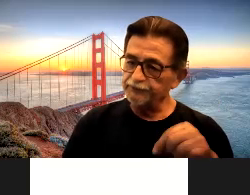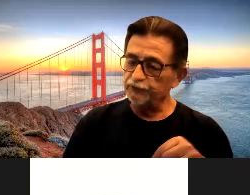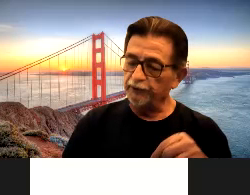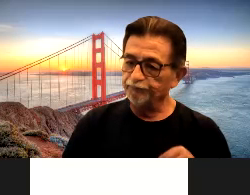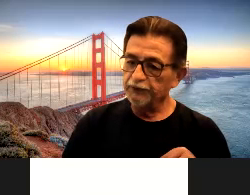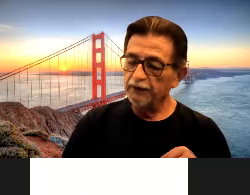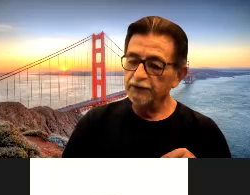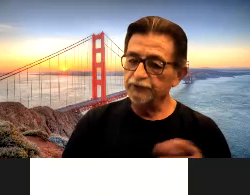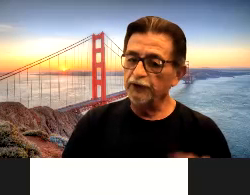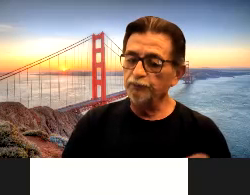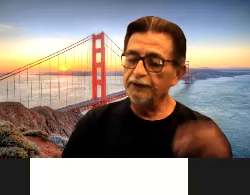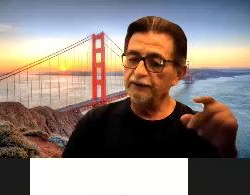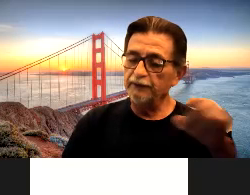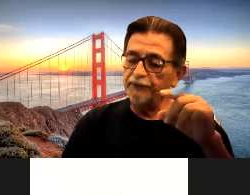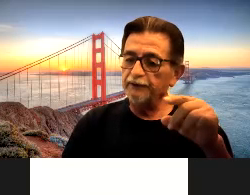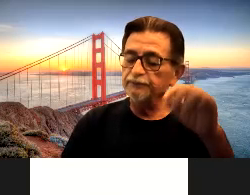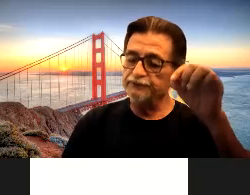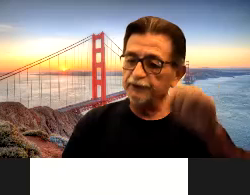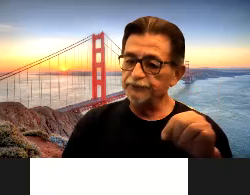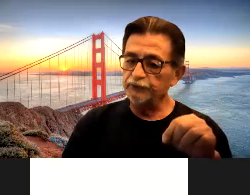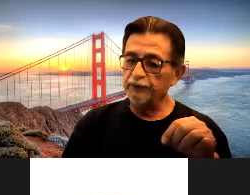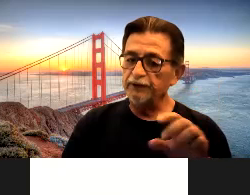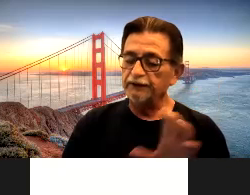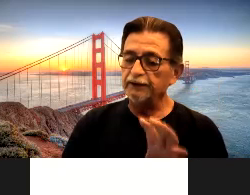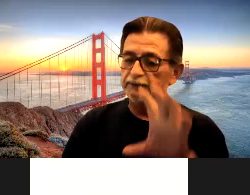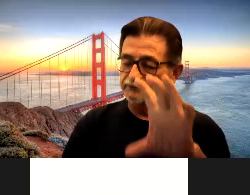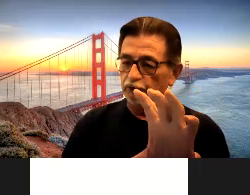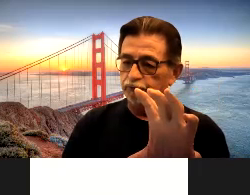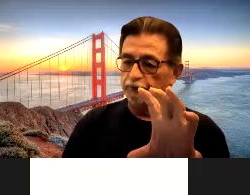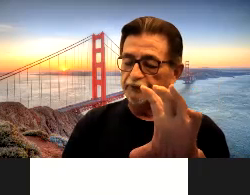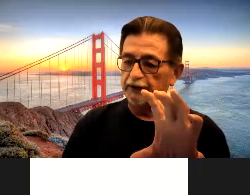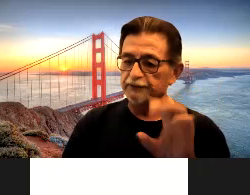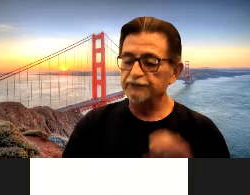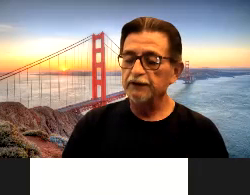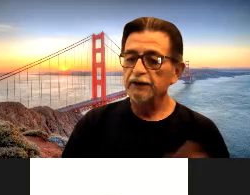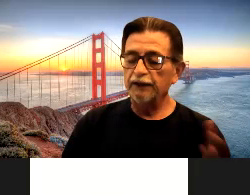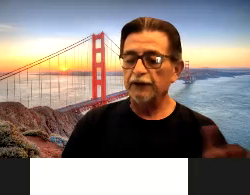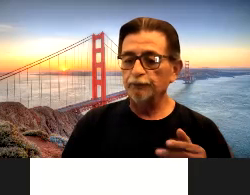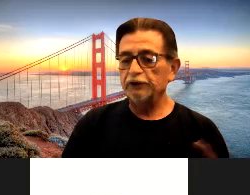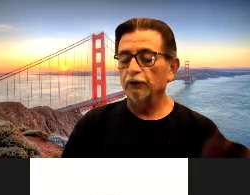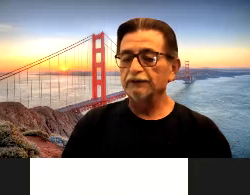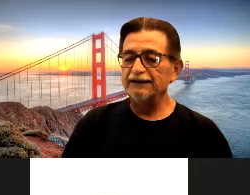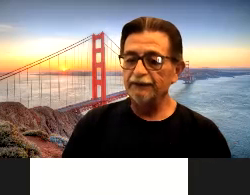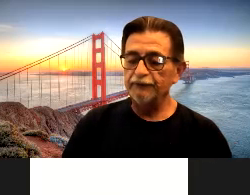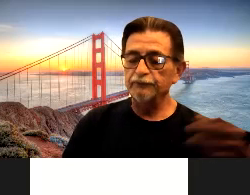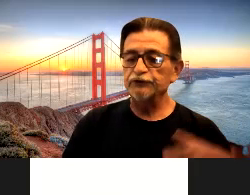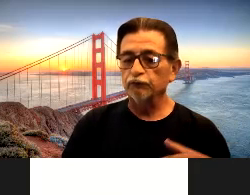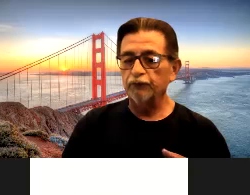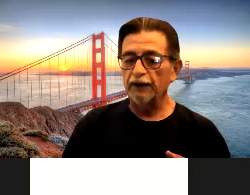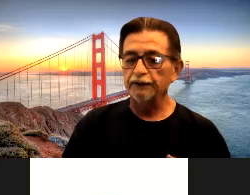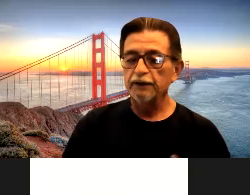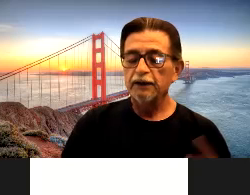as a subscript. So it would be lithium subscript and then the sulfur, the S, and that would be called